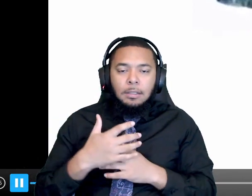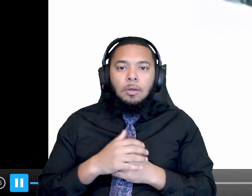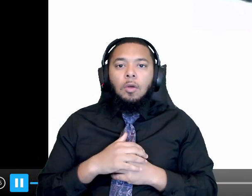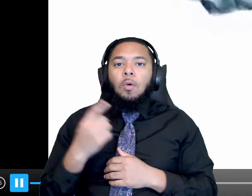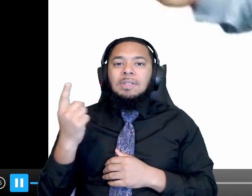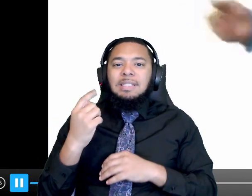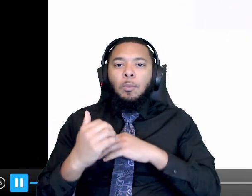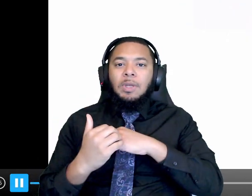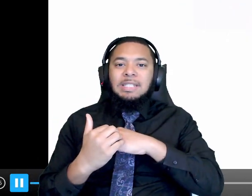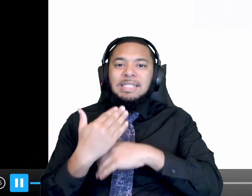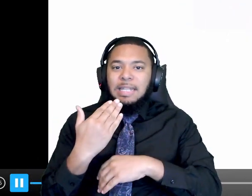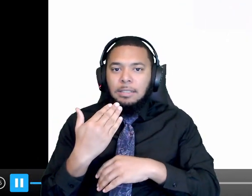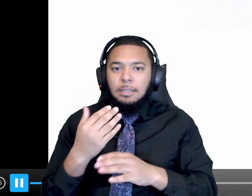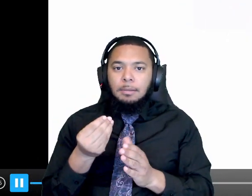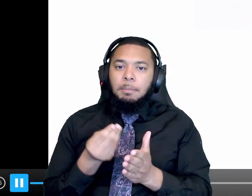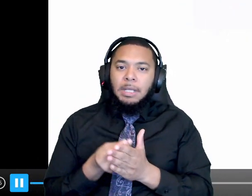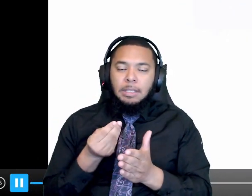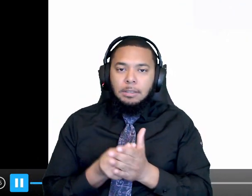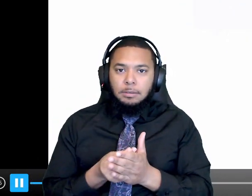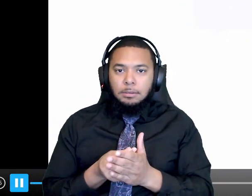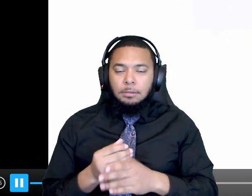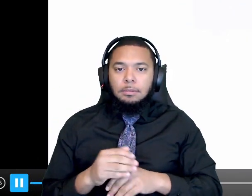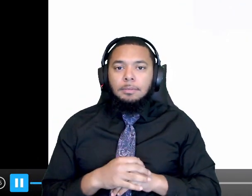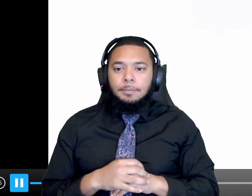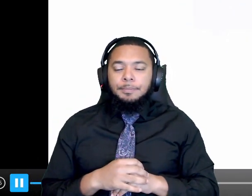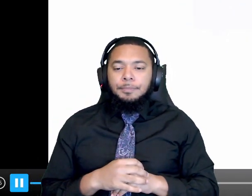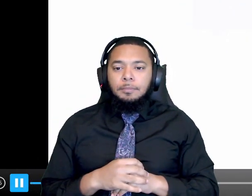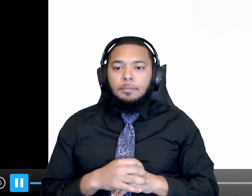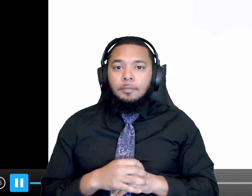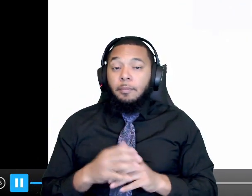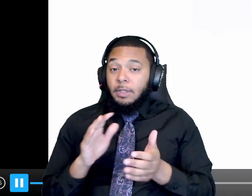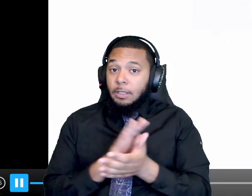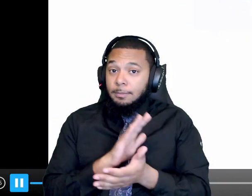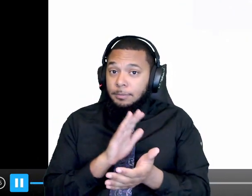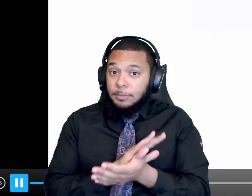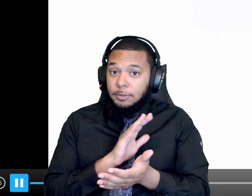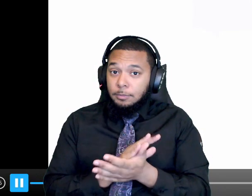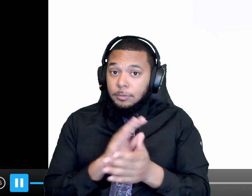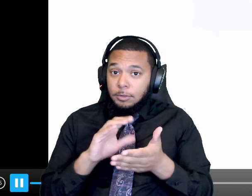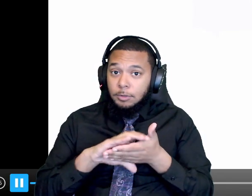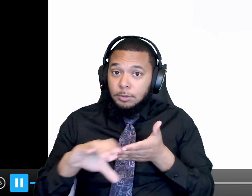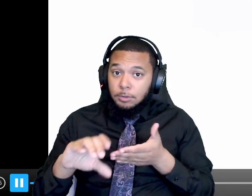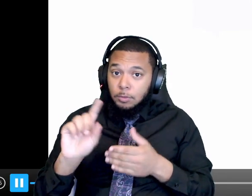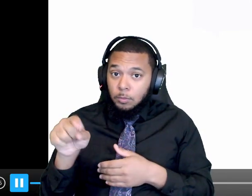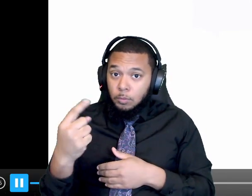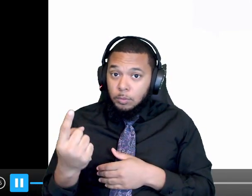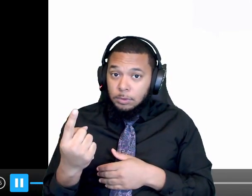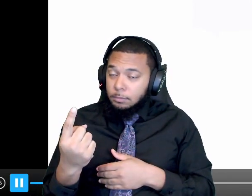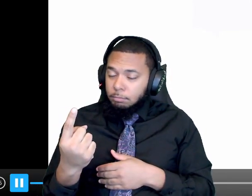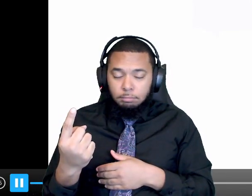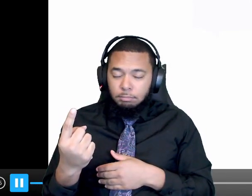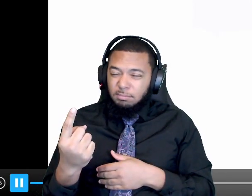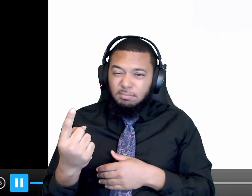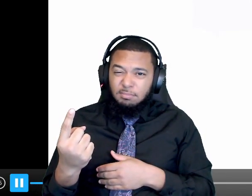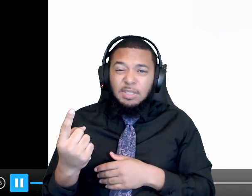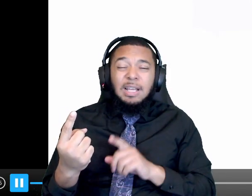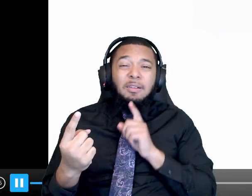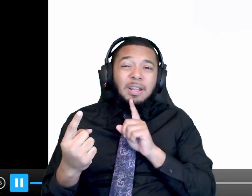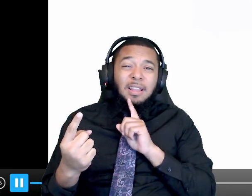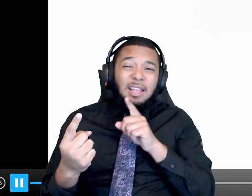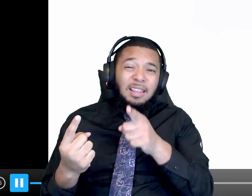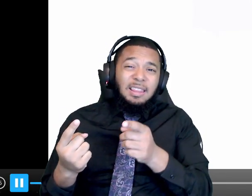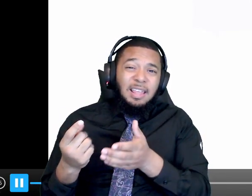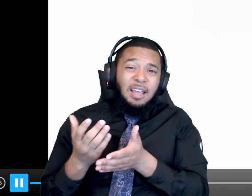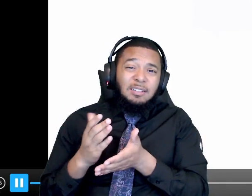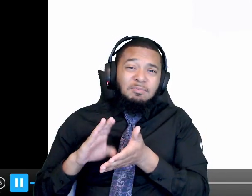somebody sent you money. Now, paper checks aren't the only way to do this, and in fact, they're becoming quickly outdated.